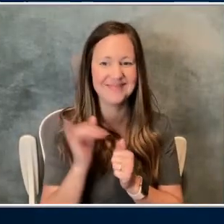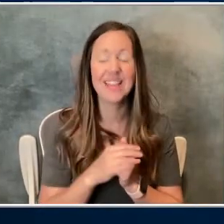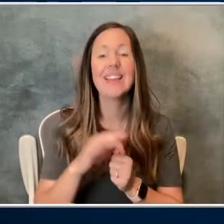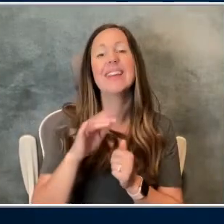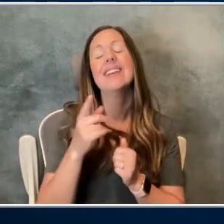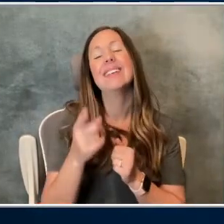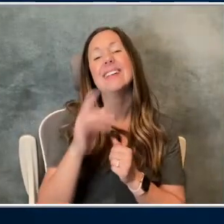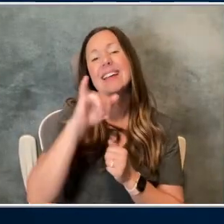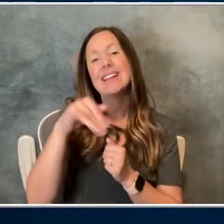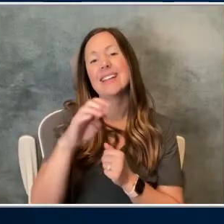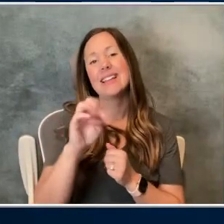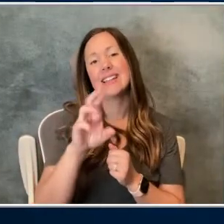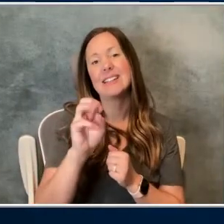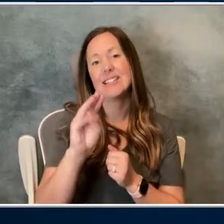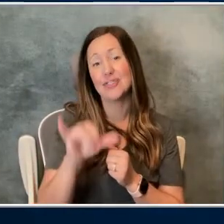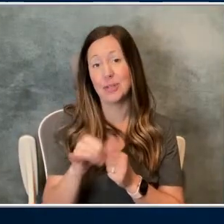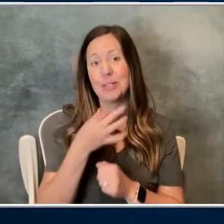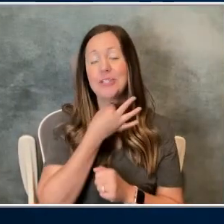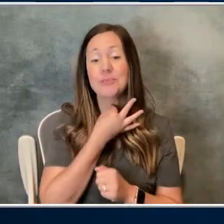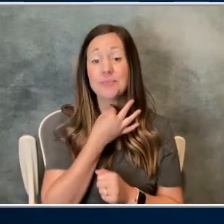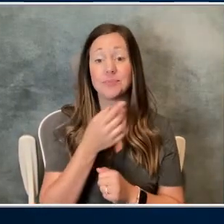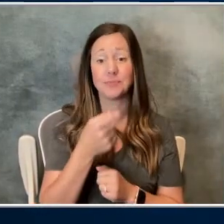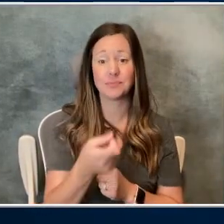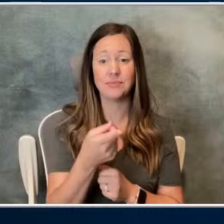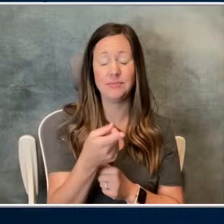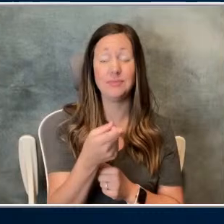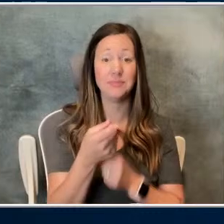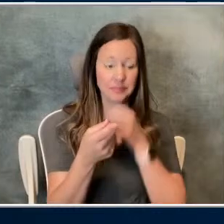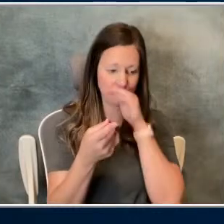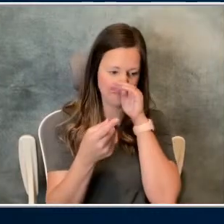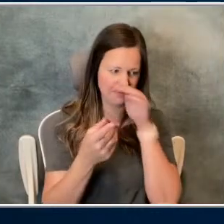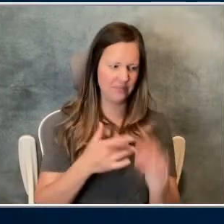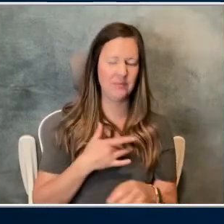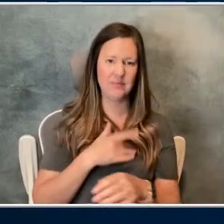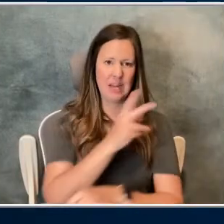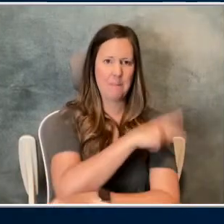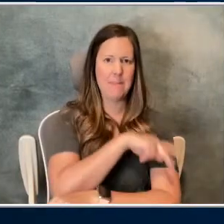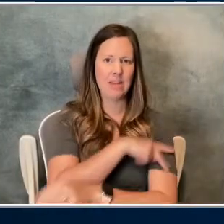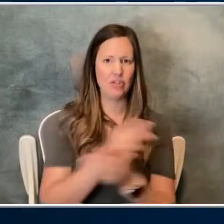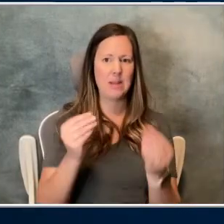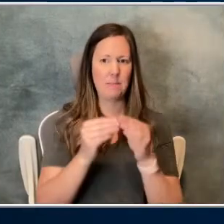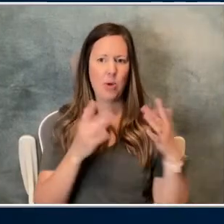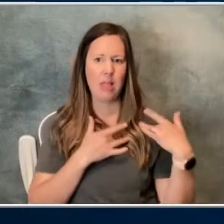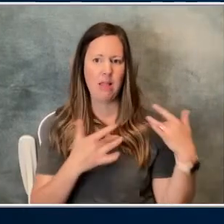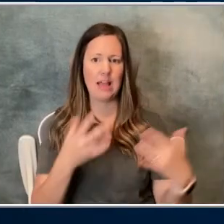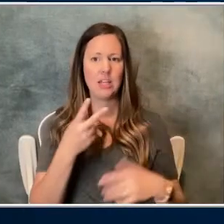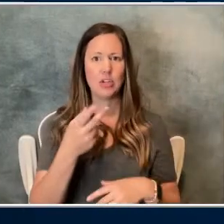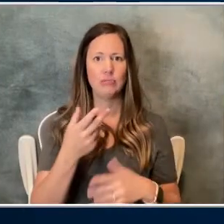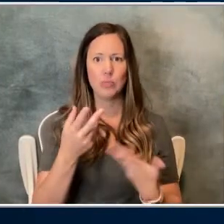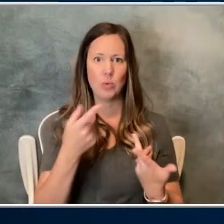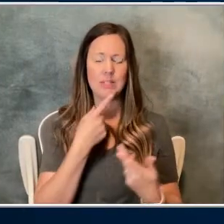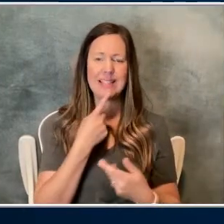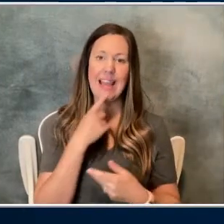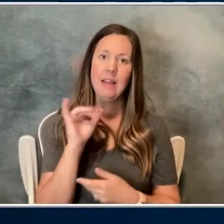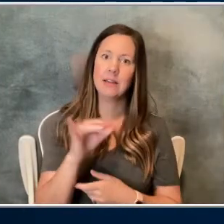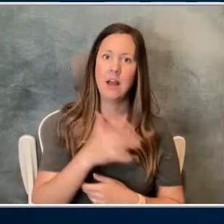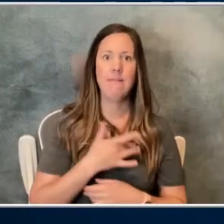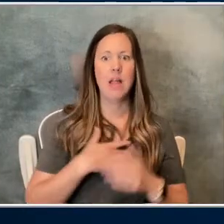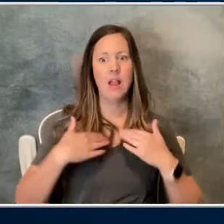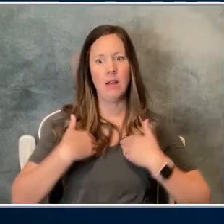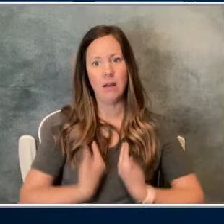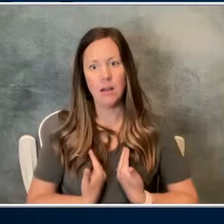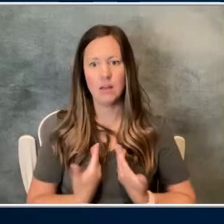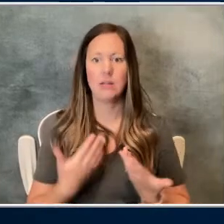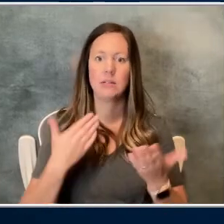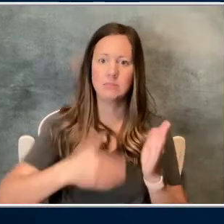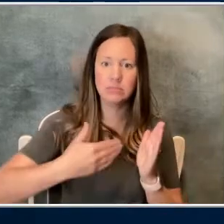know, do you find that patients are more likely to say they're feeling fatigued frequently if they're around a lot